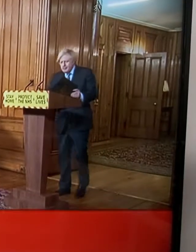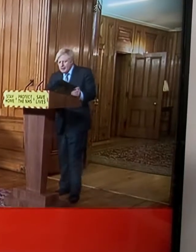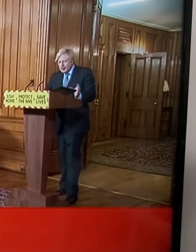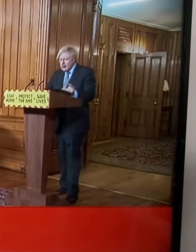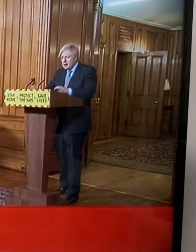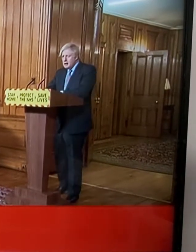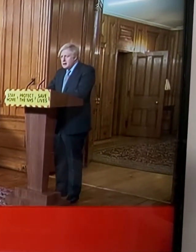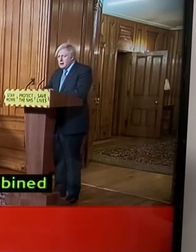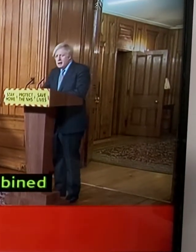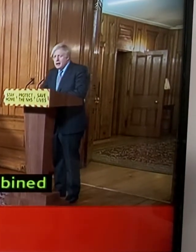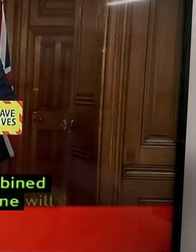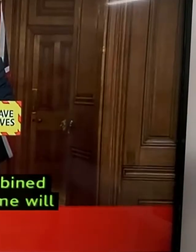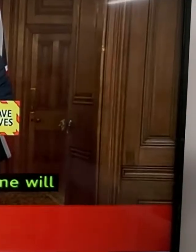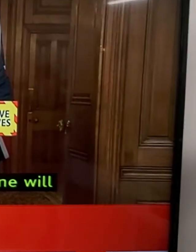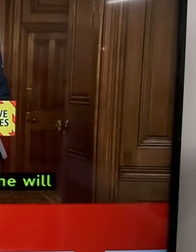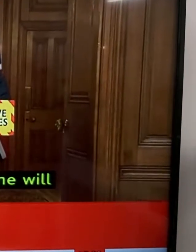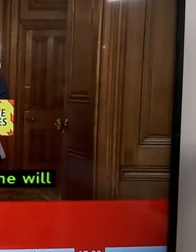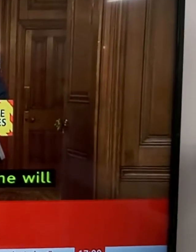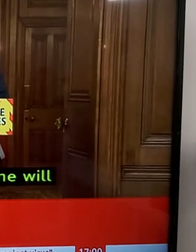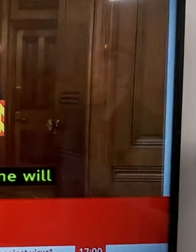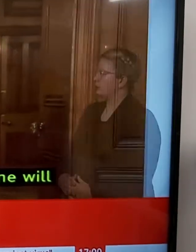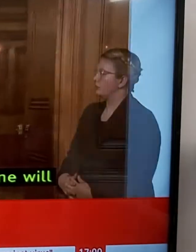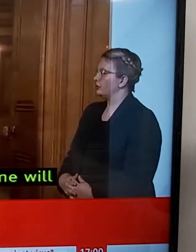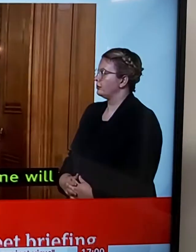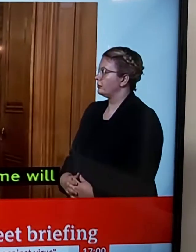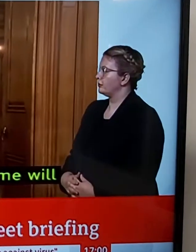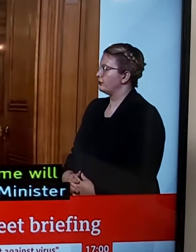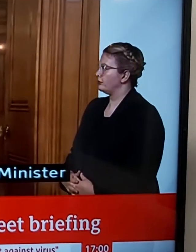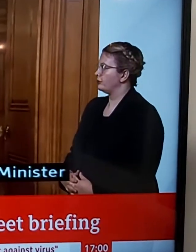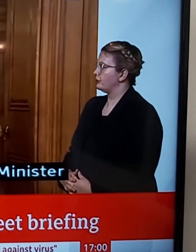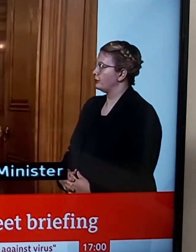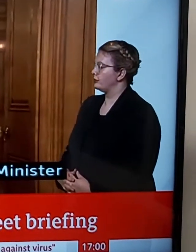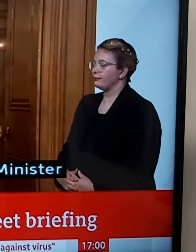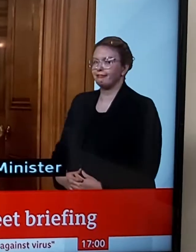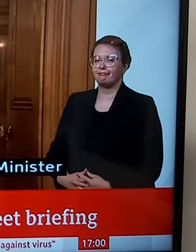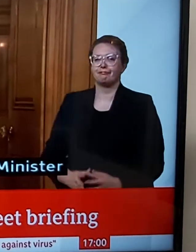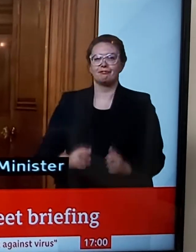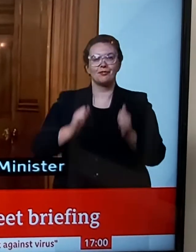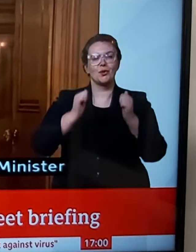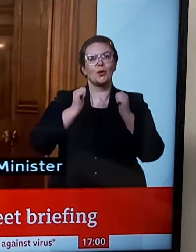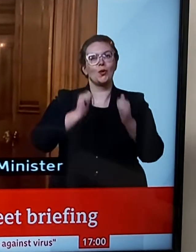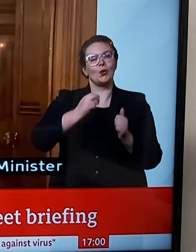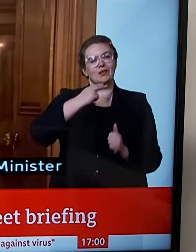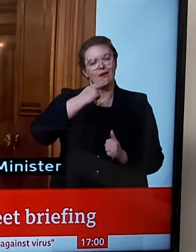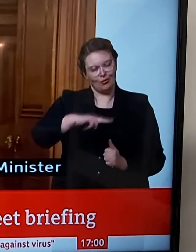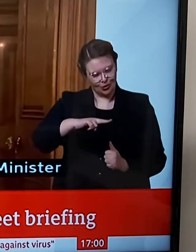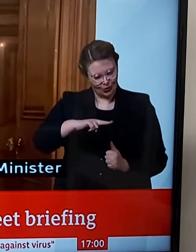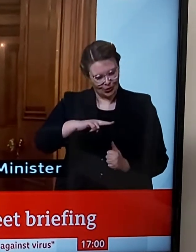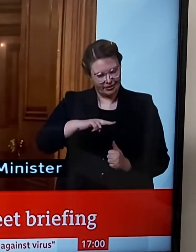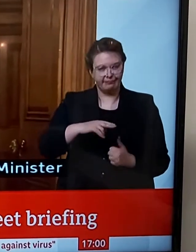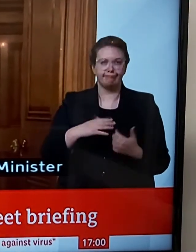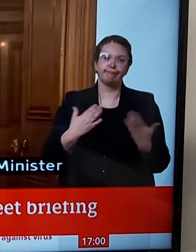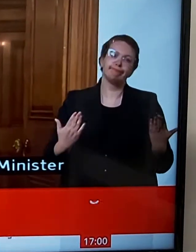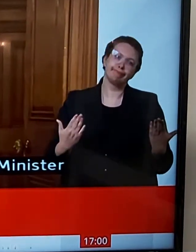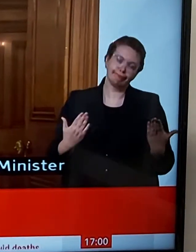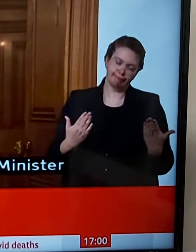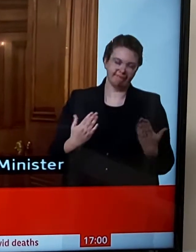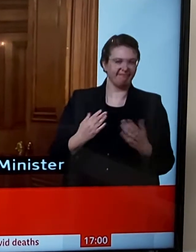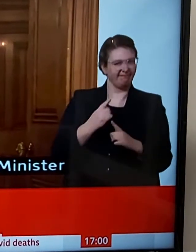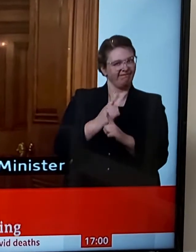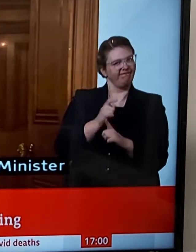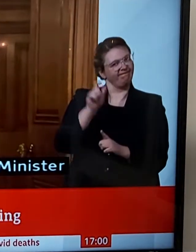vaccines. Why? Good afternoon, thanks for joining us. When Captain Sir Tom Moore decided to